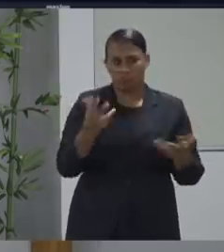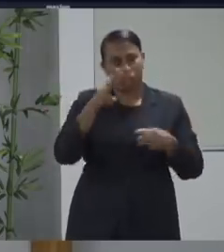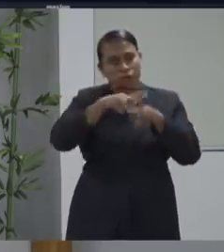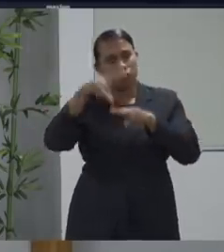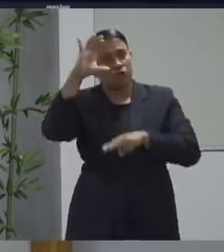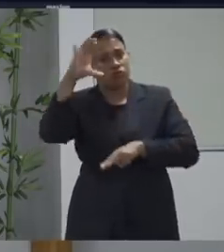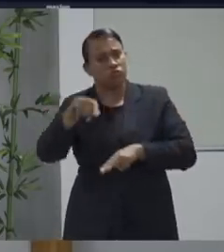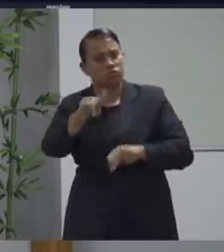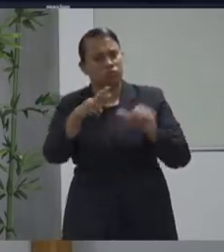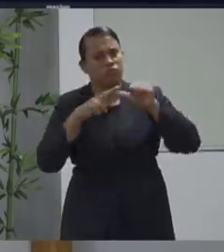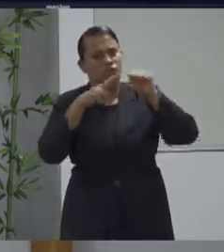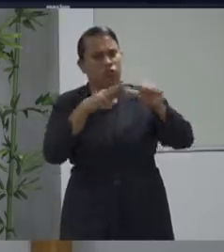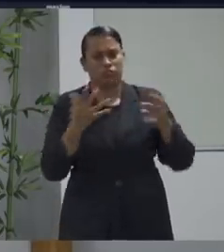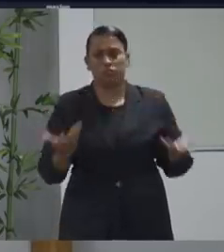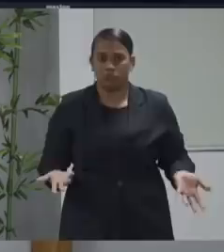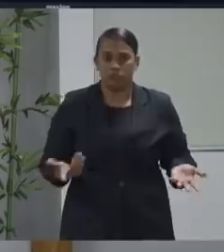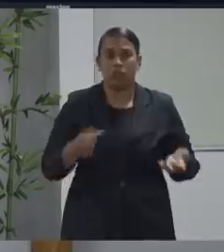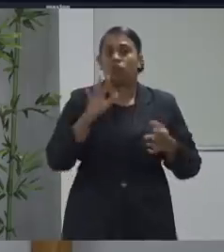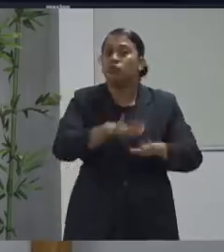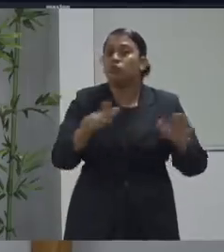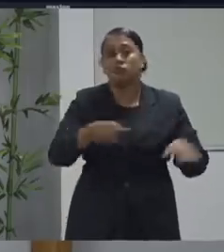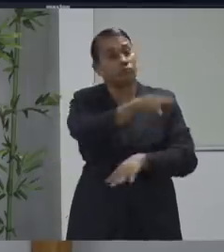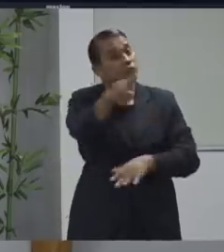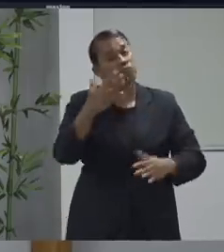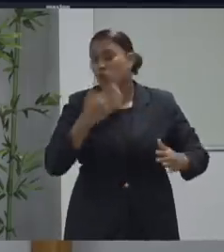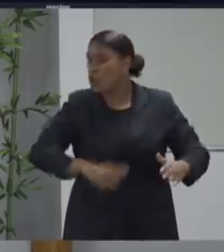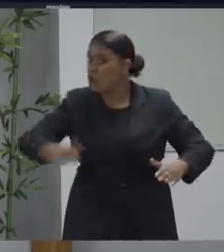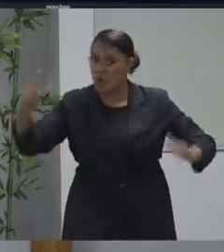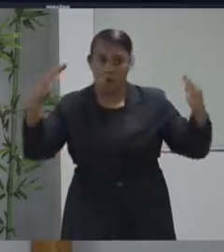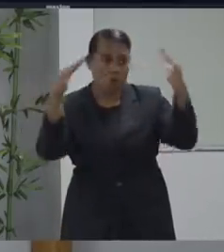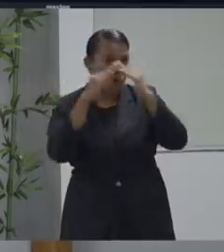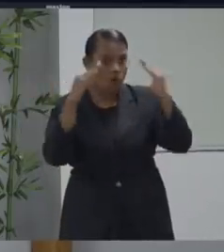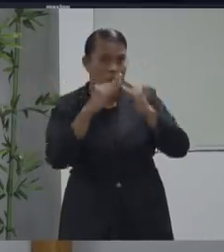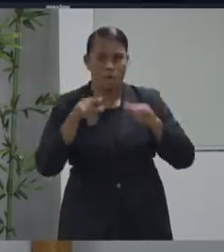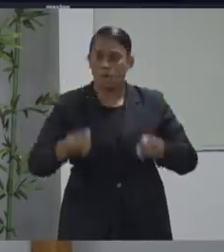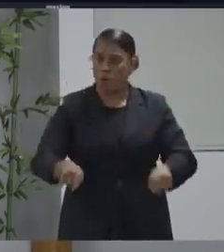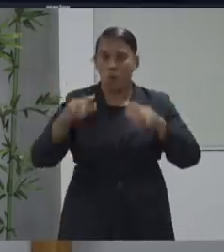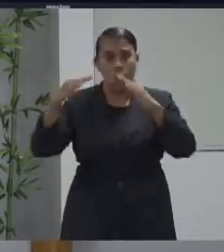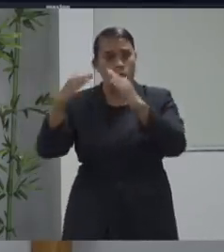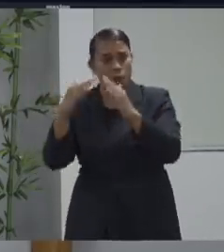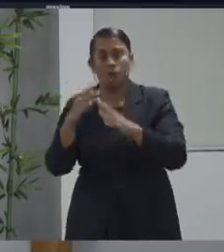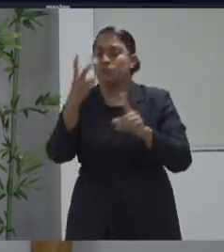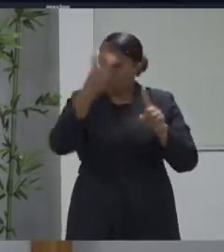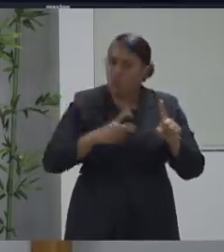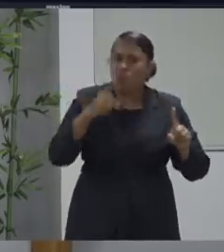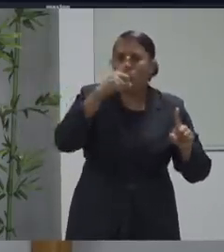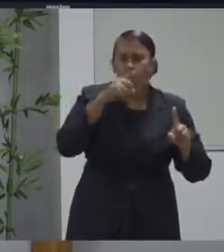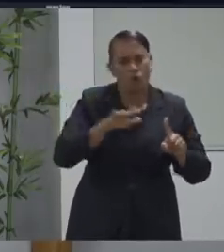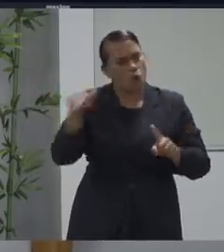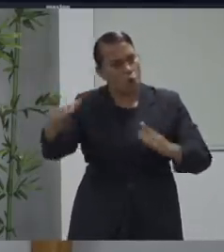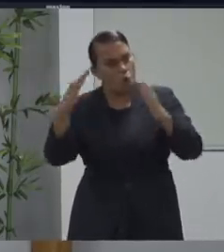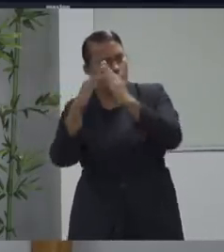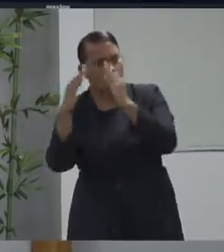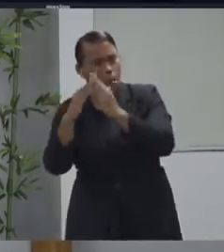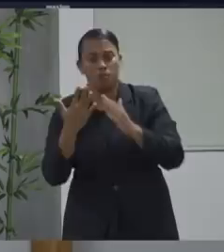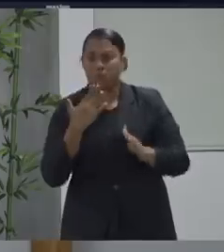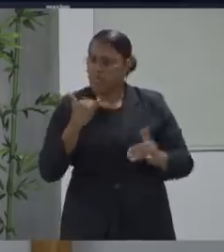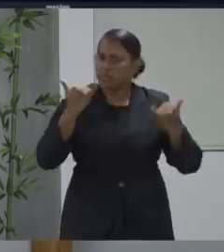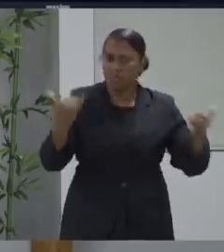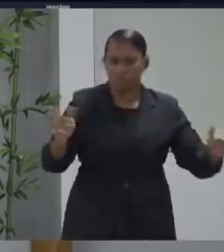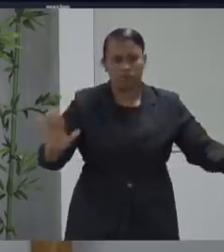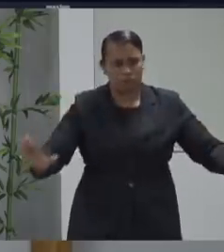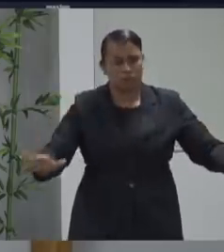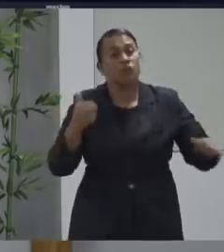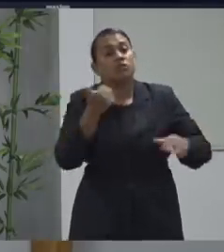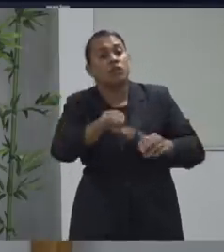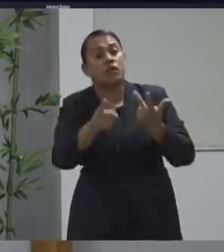Children, don't leave the house. The elderly, don't leave the house. Every time anyone sees a sink, wash